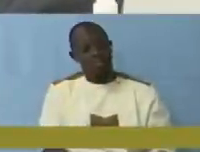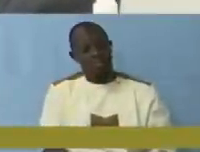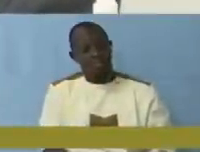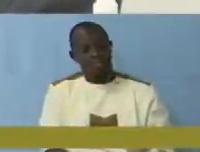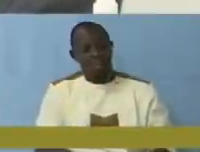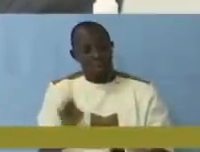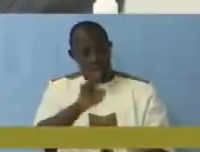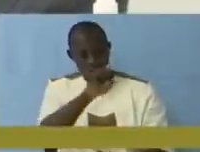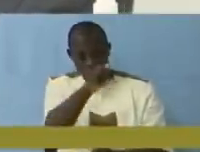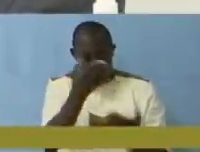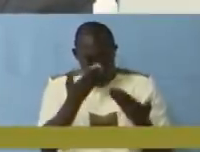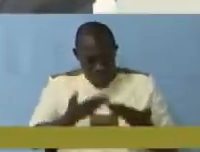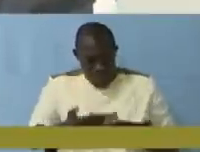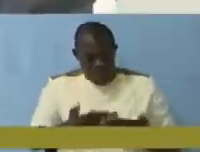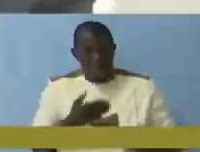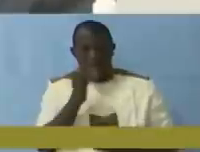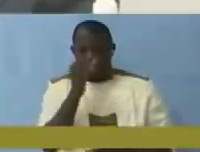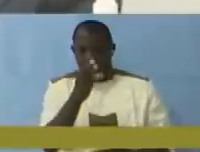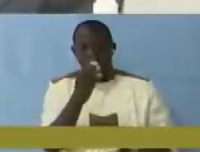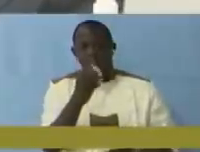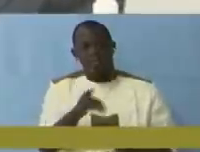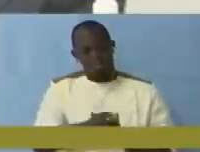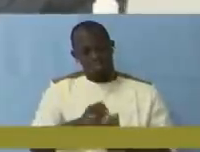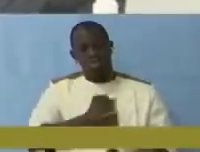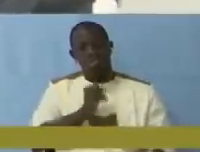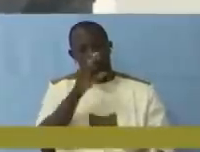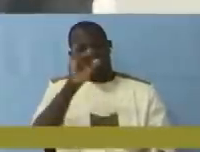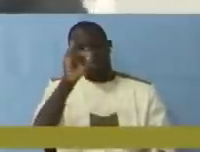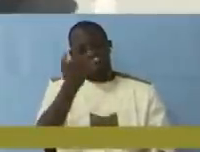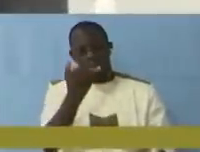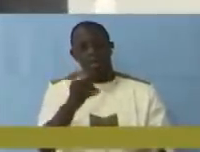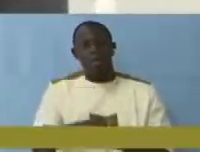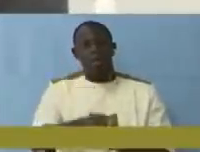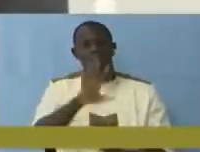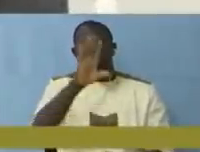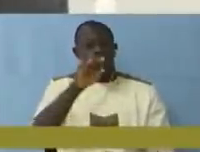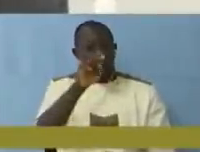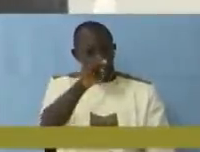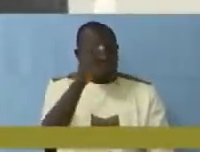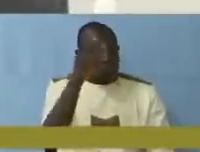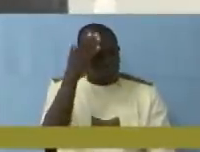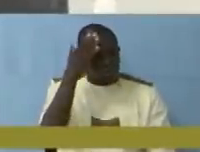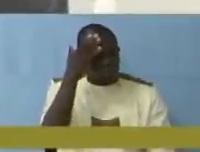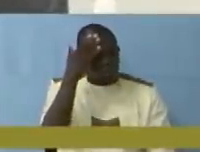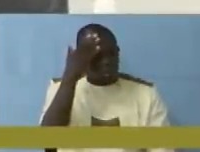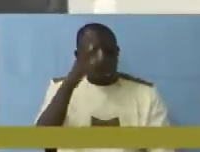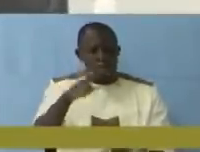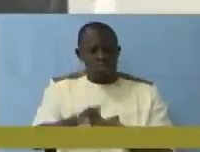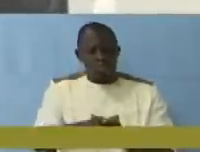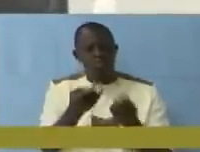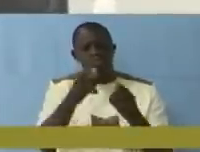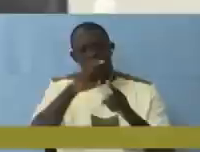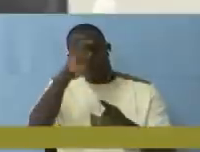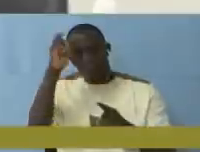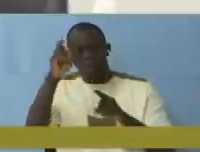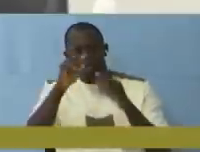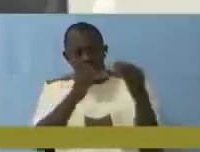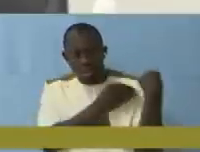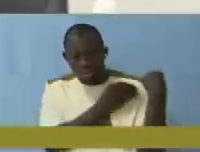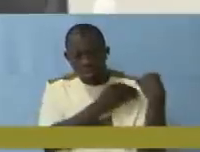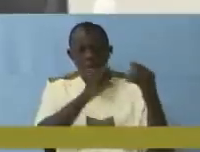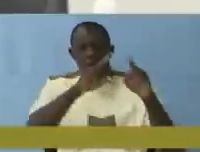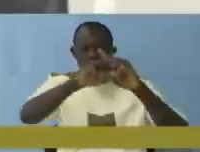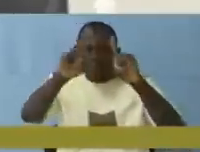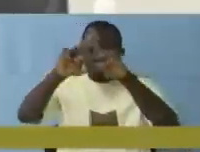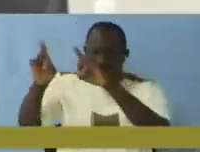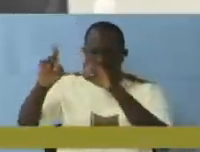That's what you just said. Yes. Do you know fo ya lonne the functions of the various departments